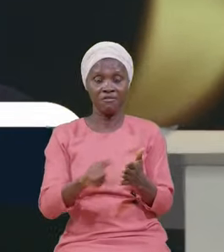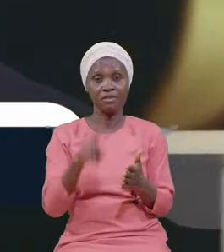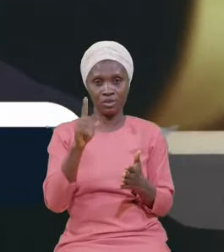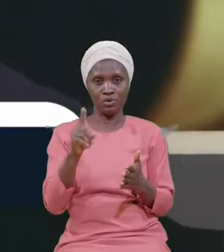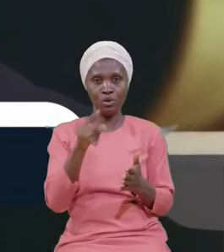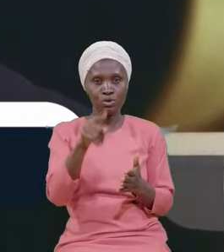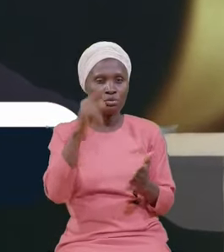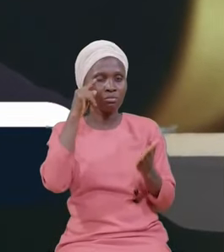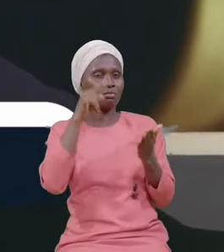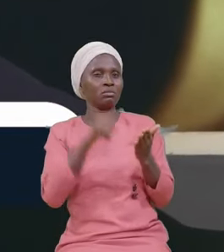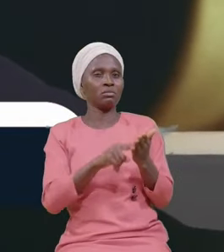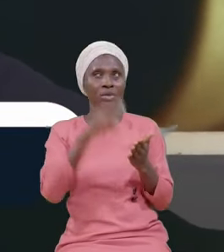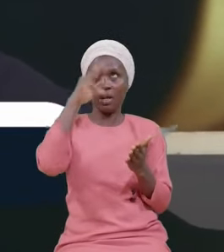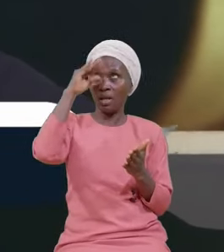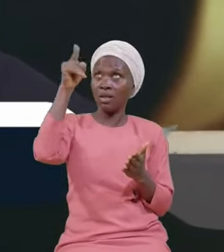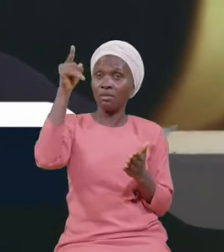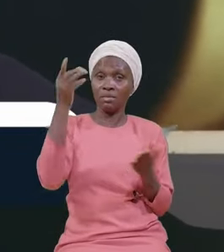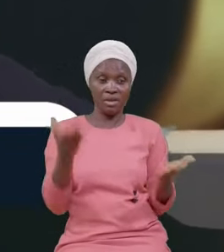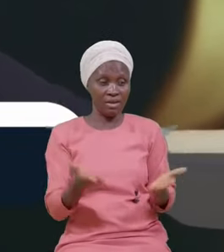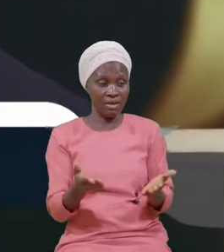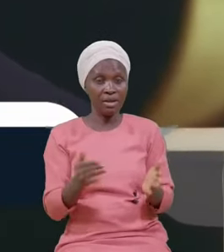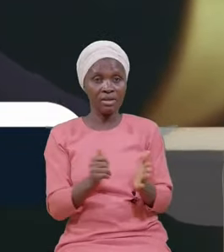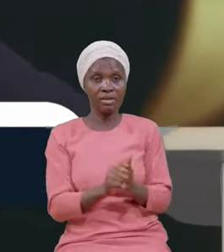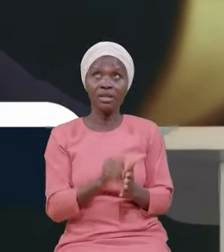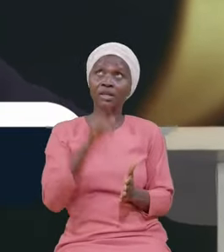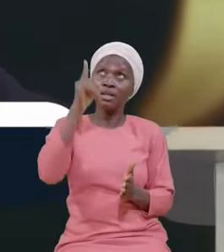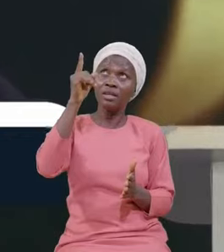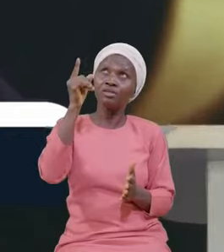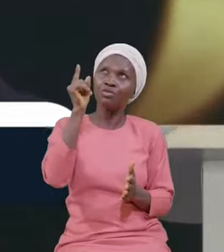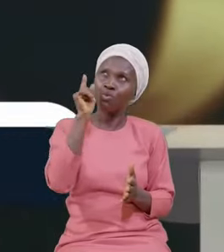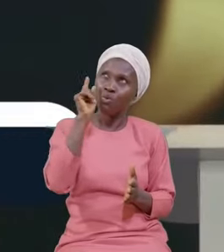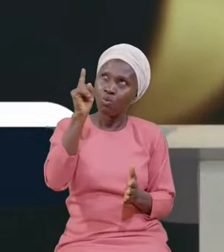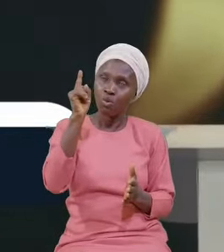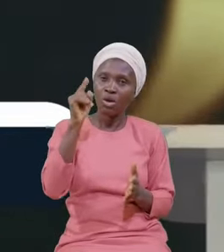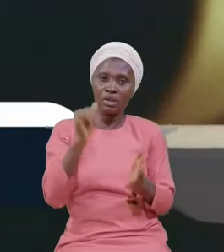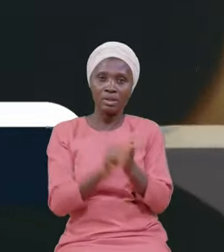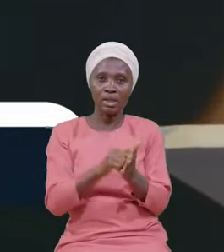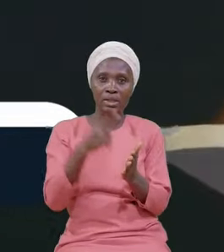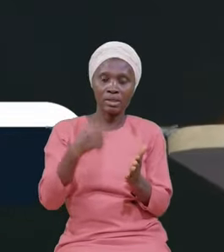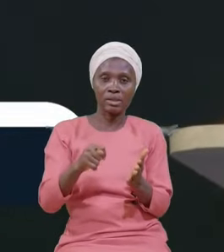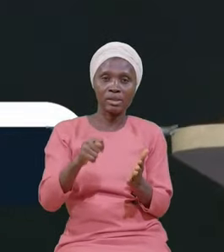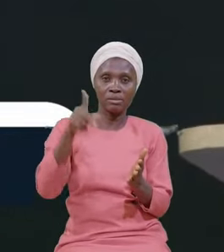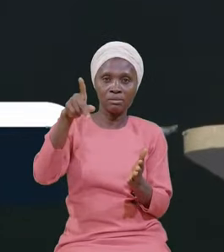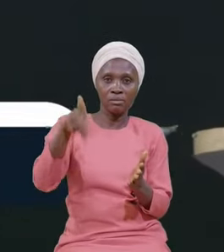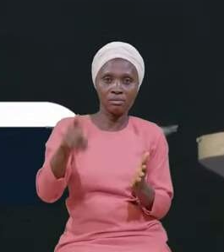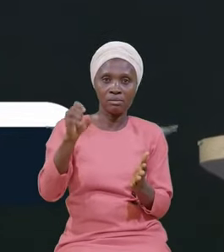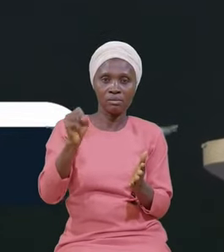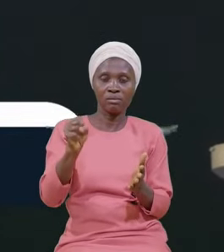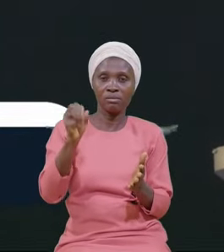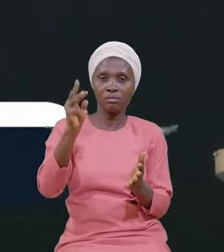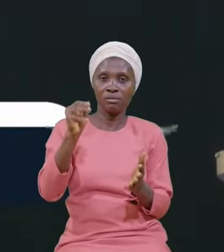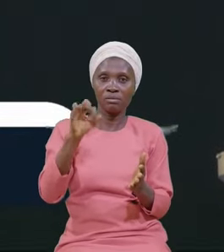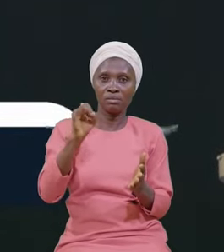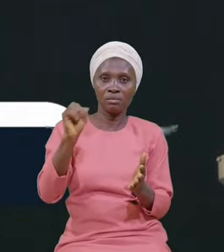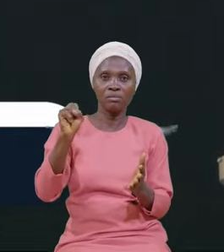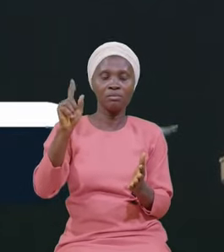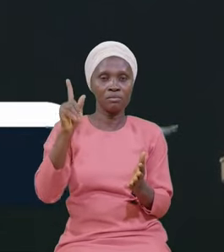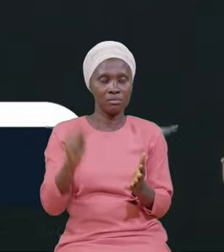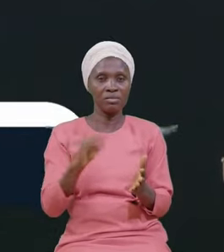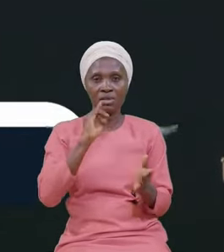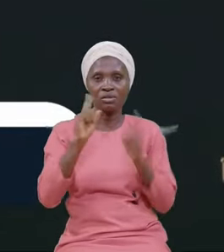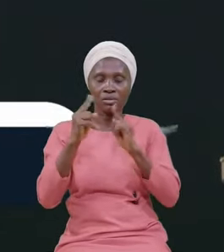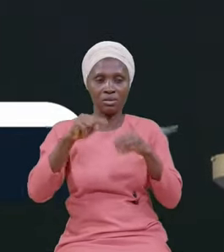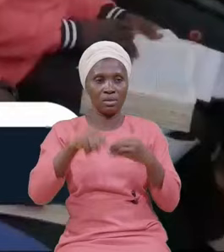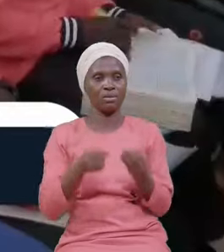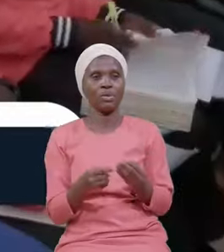one that the PS is talking about in Psalm 22 reading from verse one my God